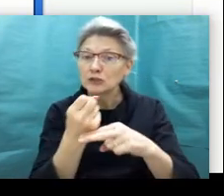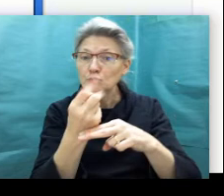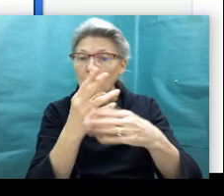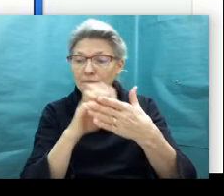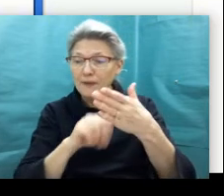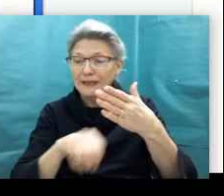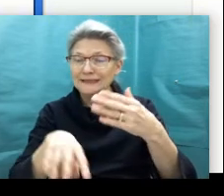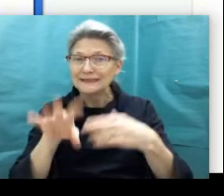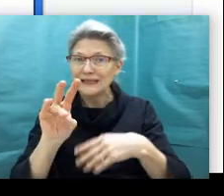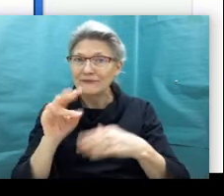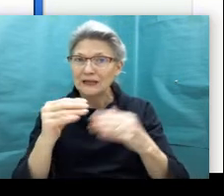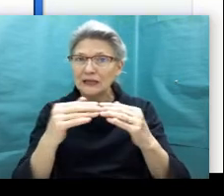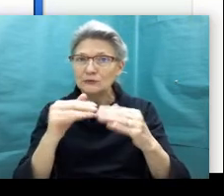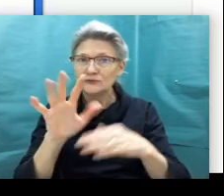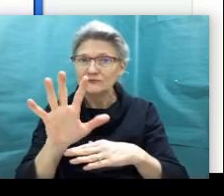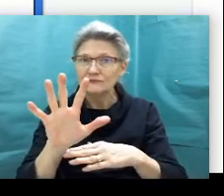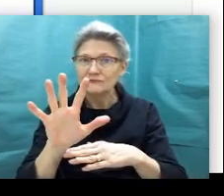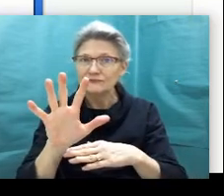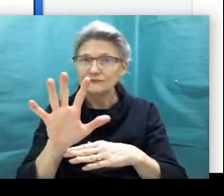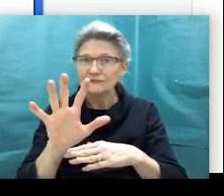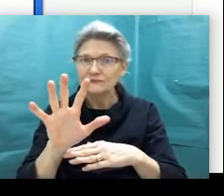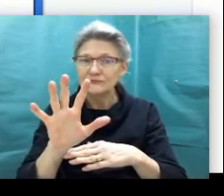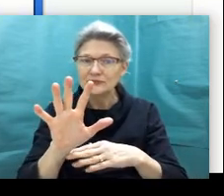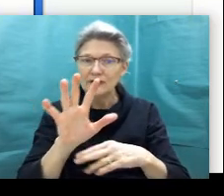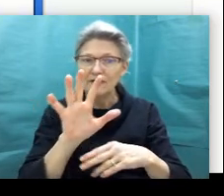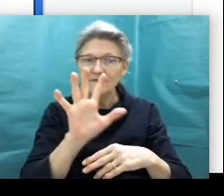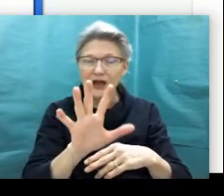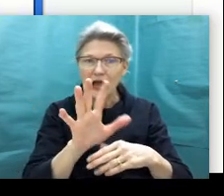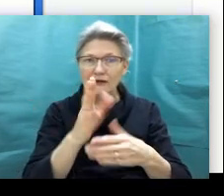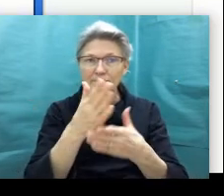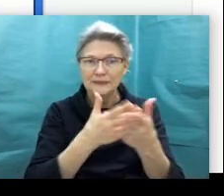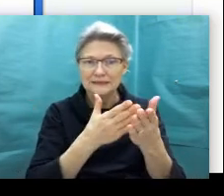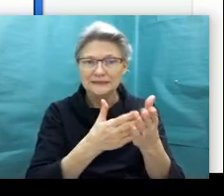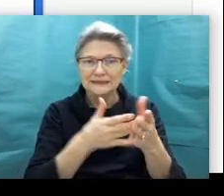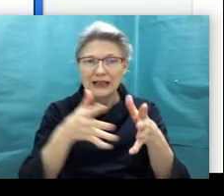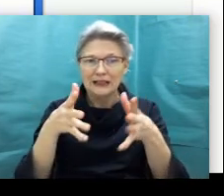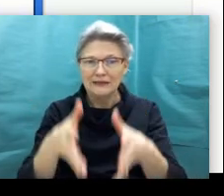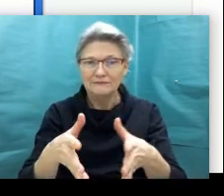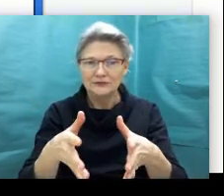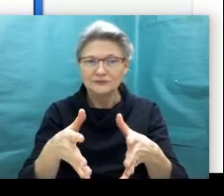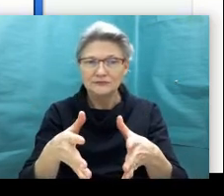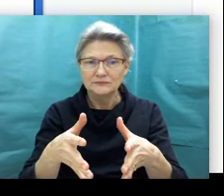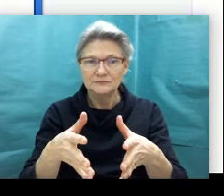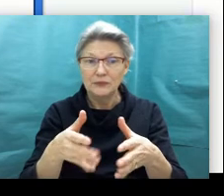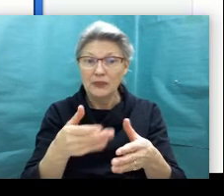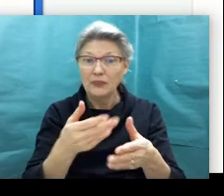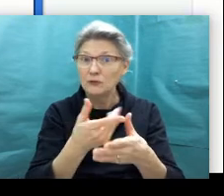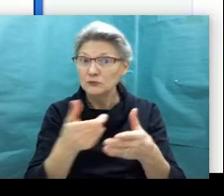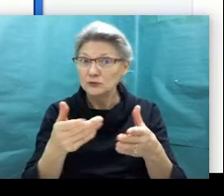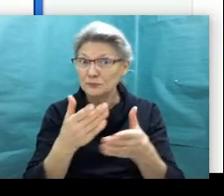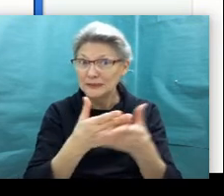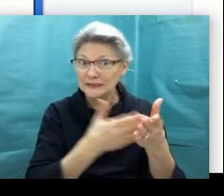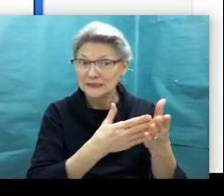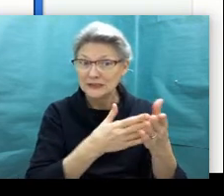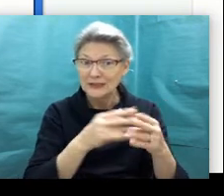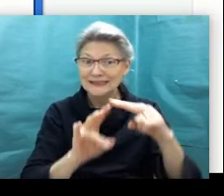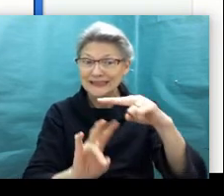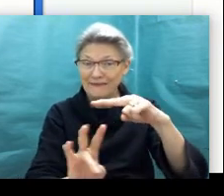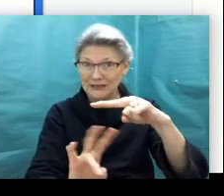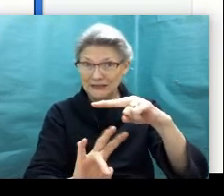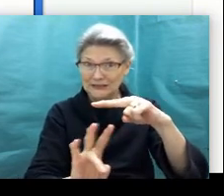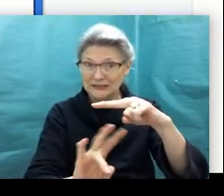minus 7 is 5. So I have 5 pieces left over, but those pieces are